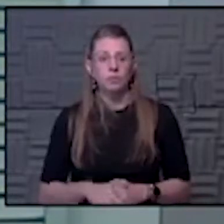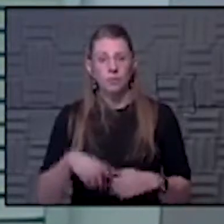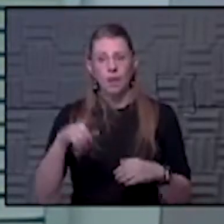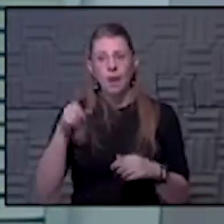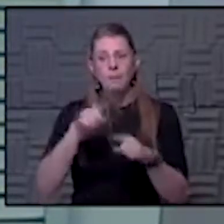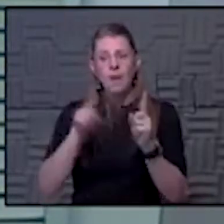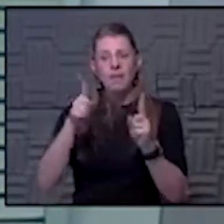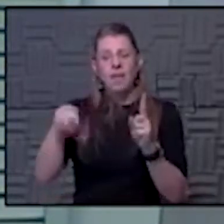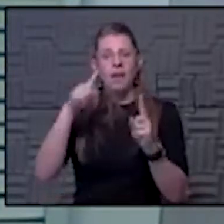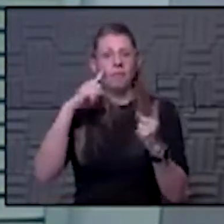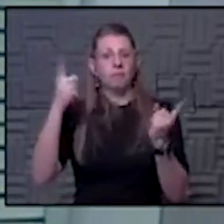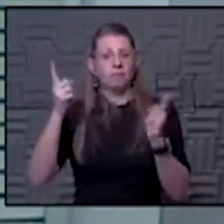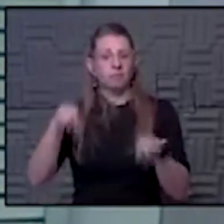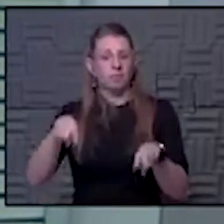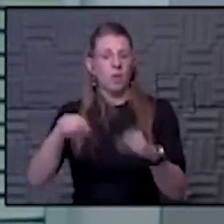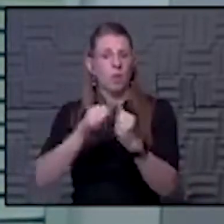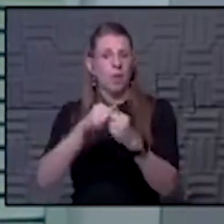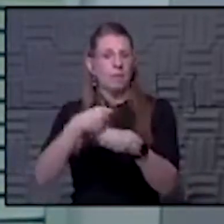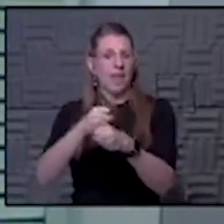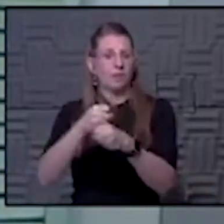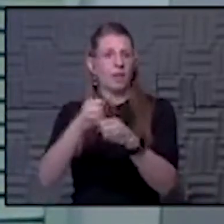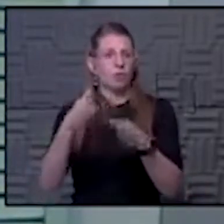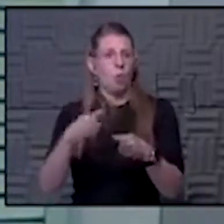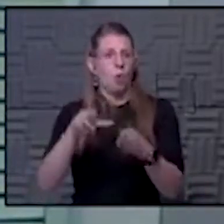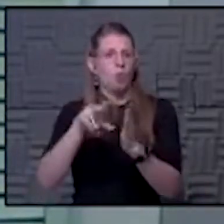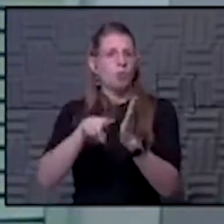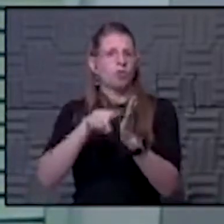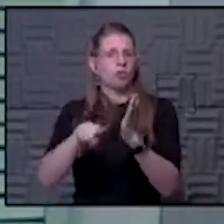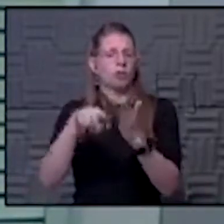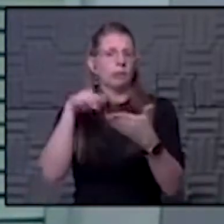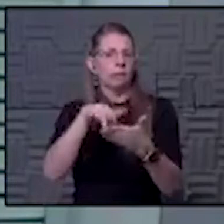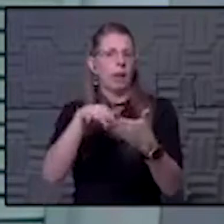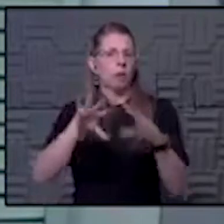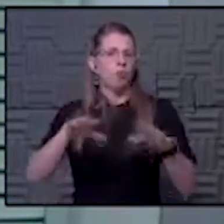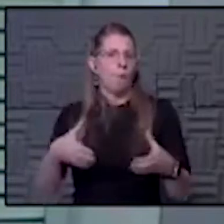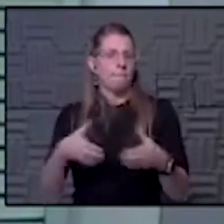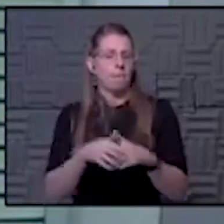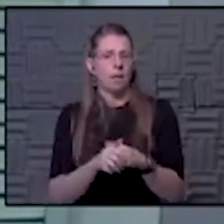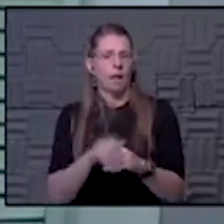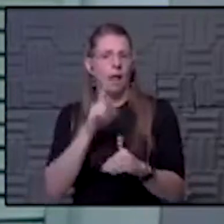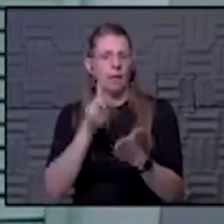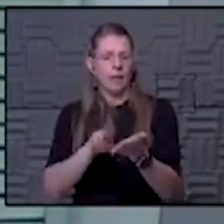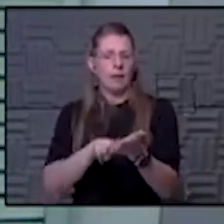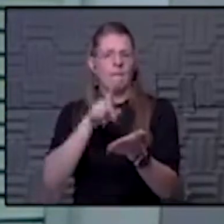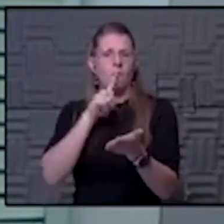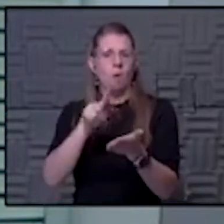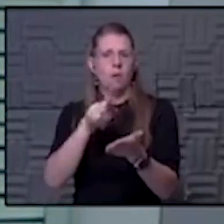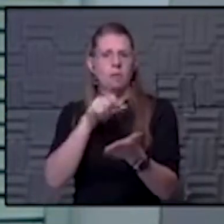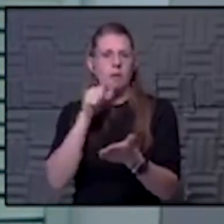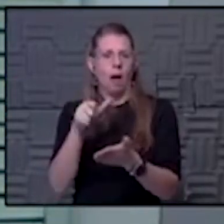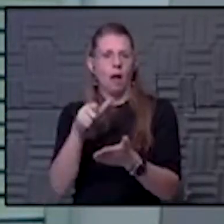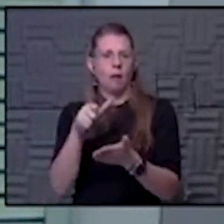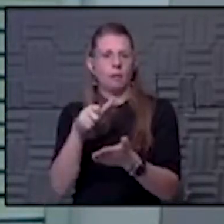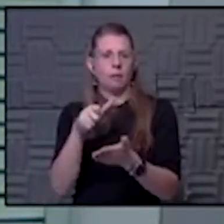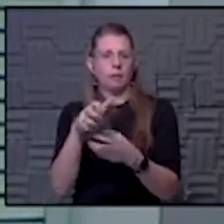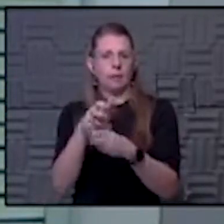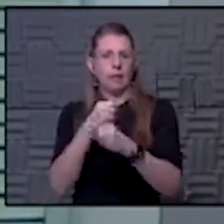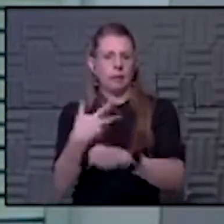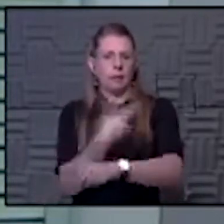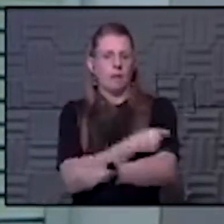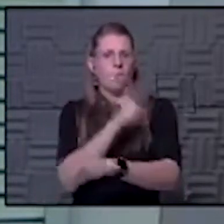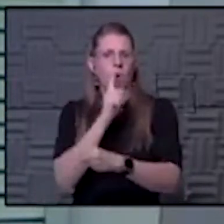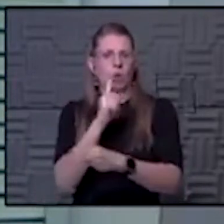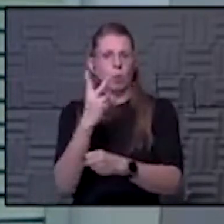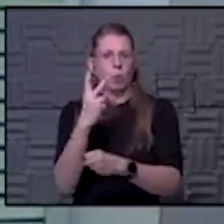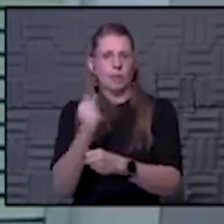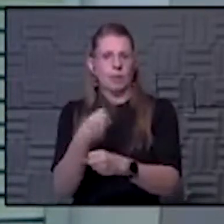the manufacturer, I should say with the research study group. I think they signed on for not getting it for 2 years. And